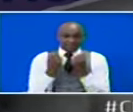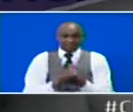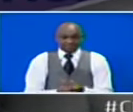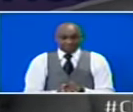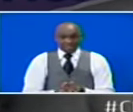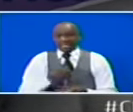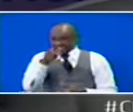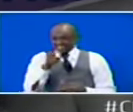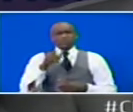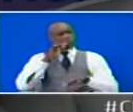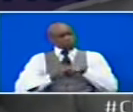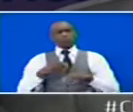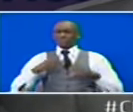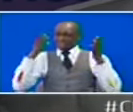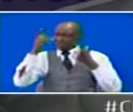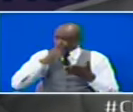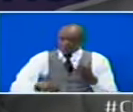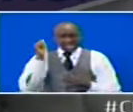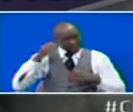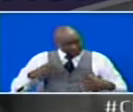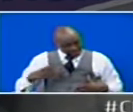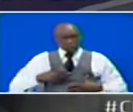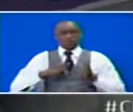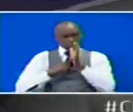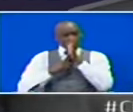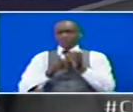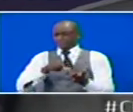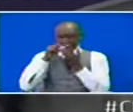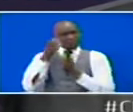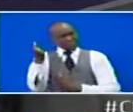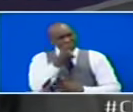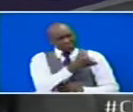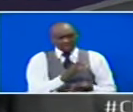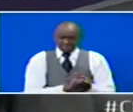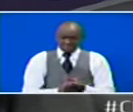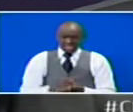it's great that there's also a celebration of Kenya's gemstones and jewelry culture.